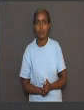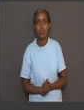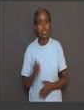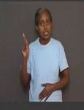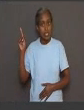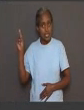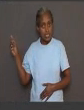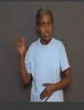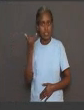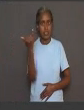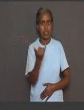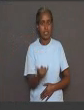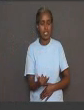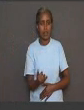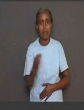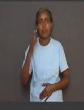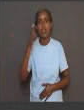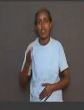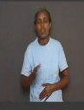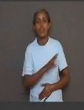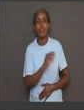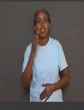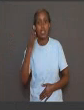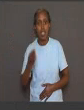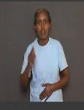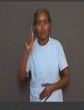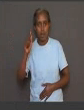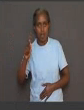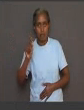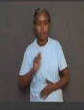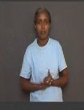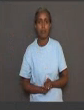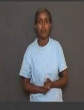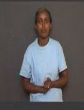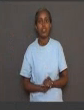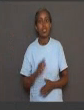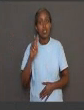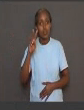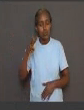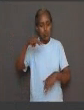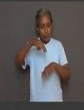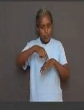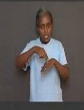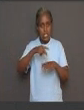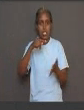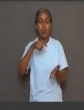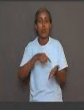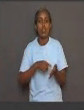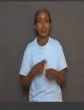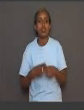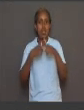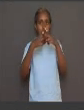this diagram, F and F prime are two fixed points